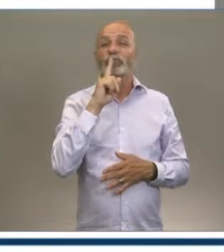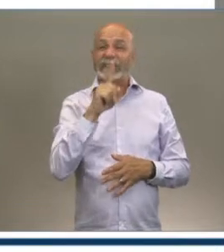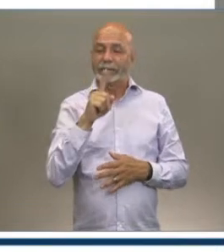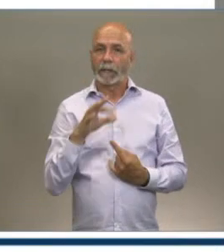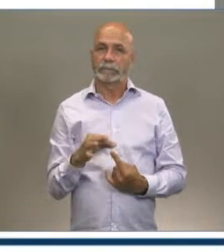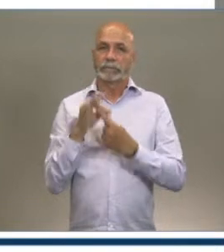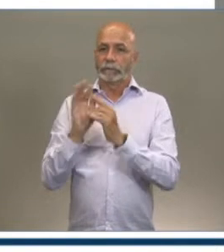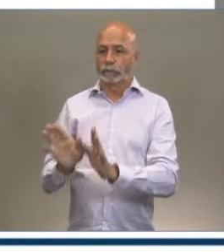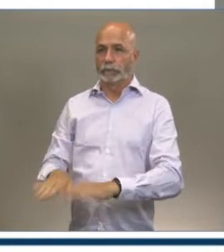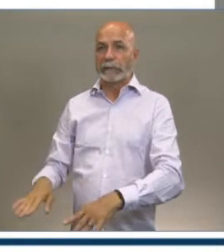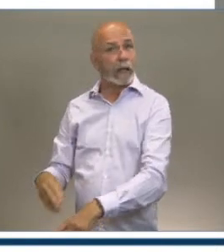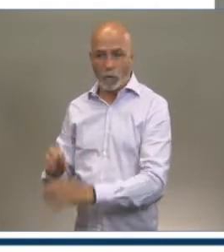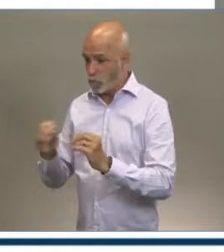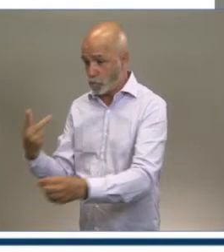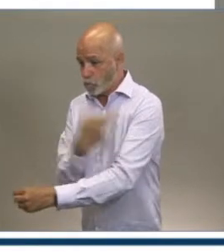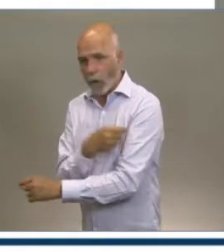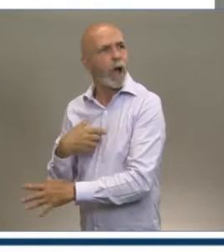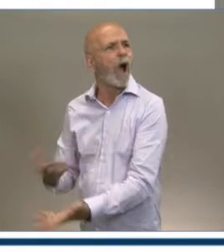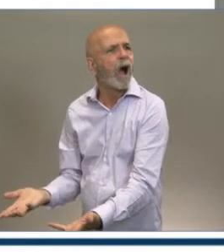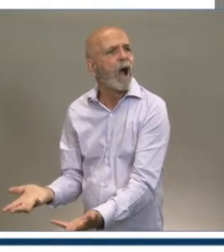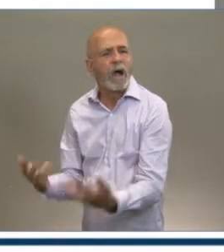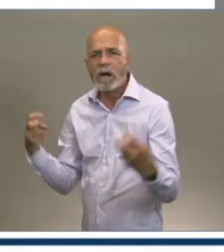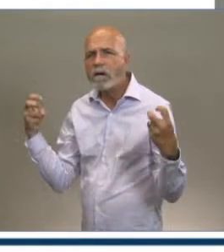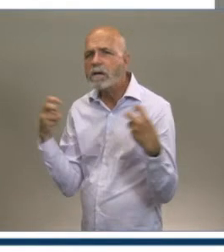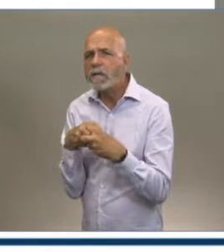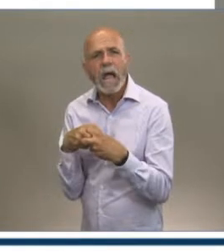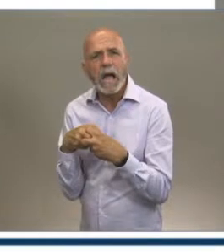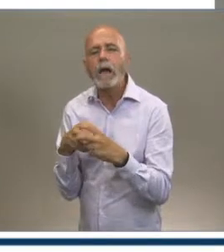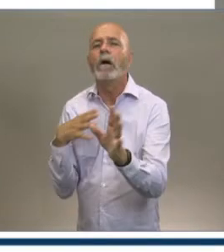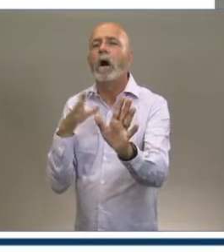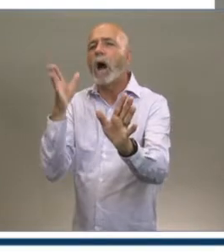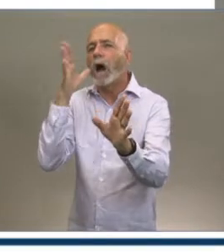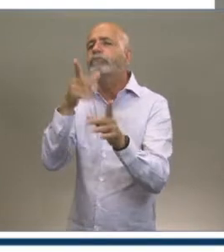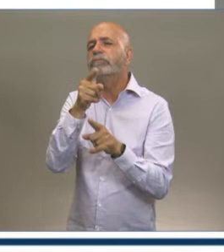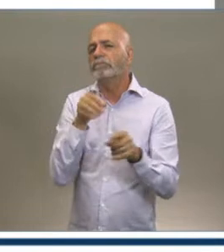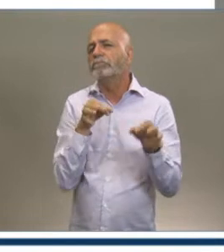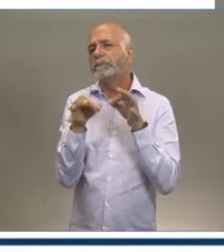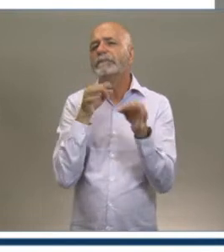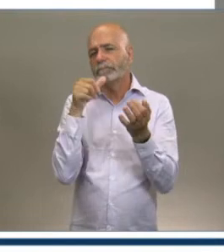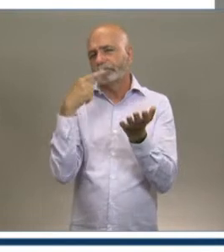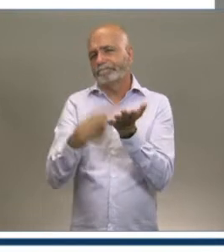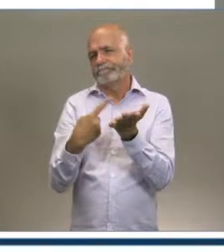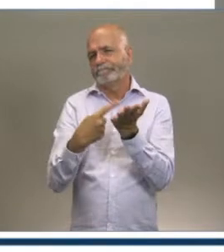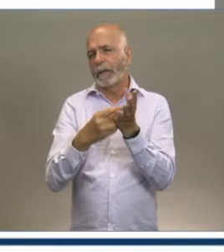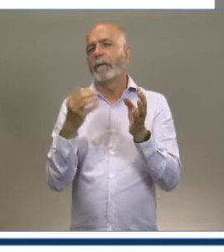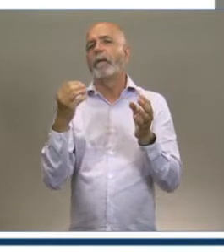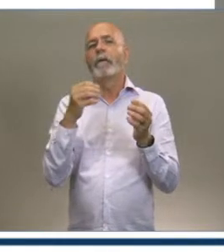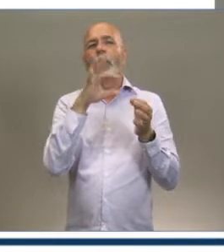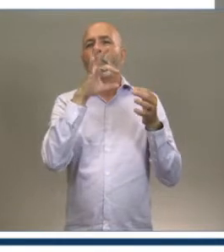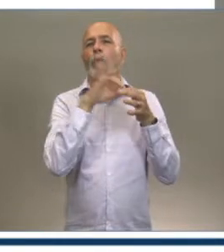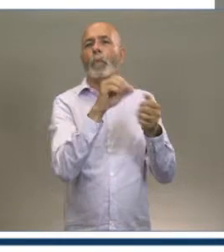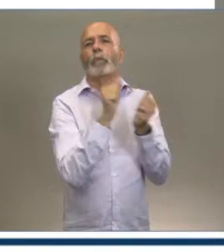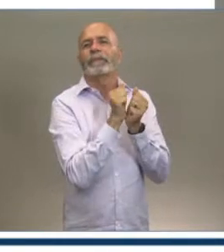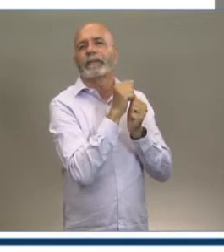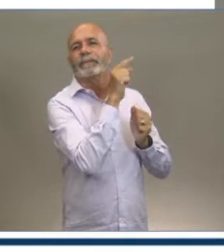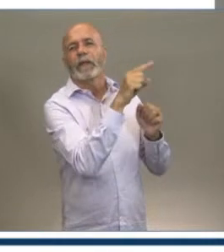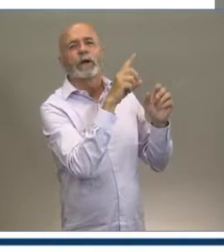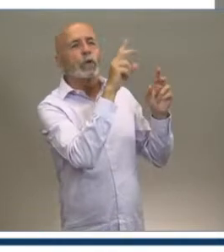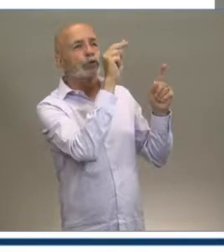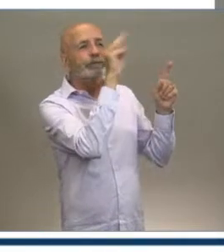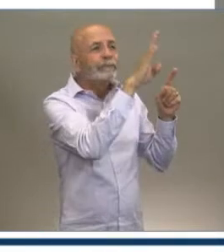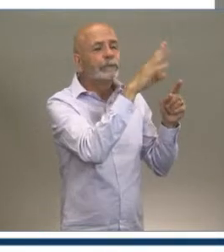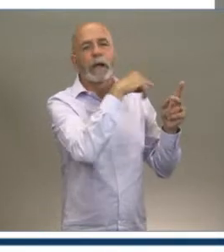more detailed information on all of this, on traveling into Nova Scotia from New Brunswick on our website very